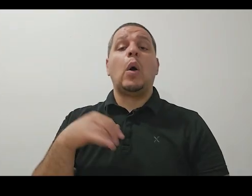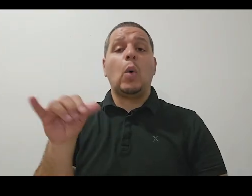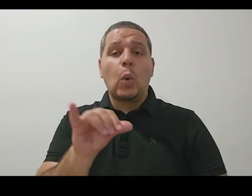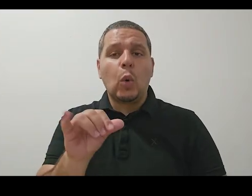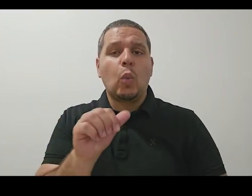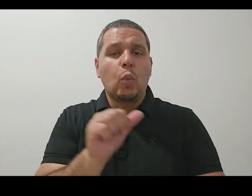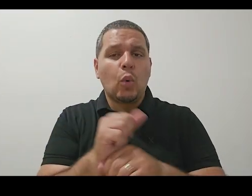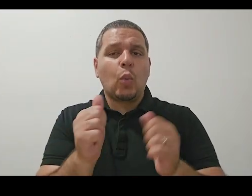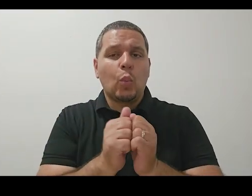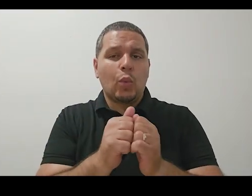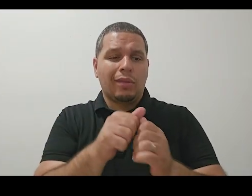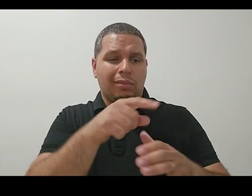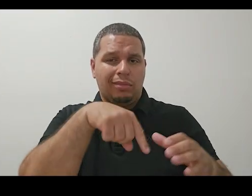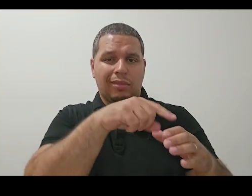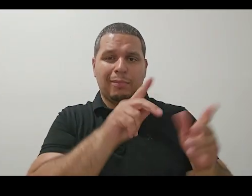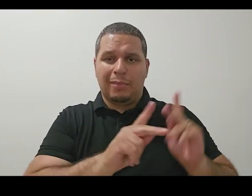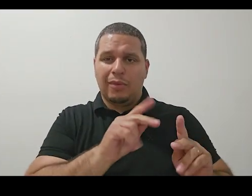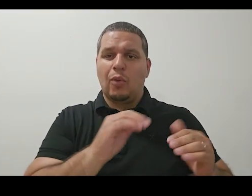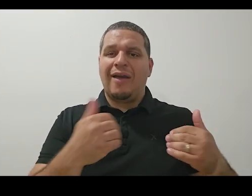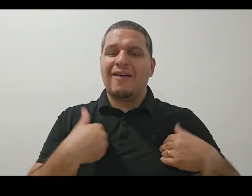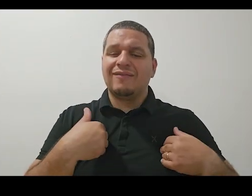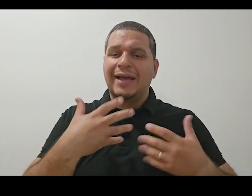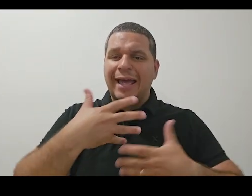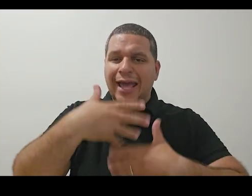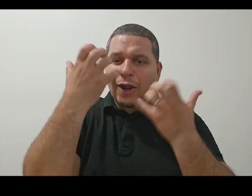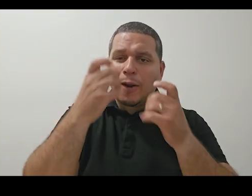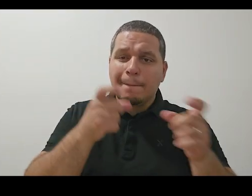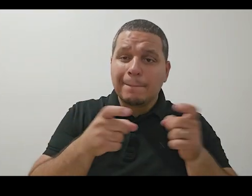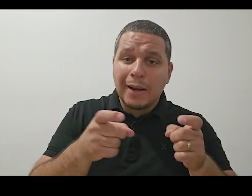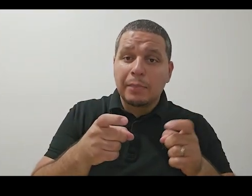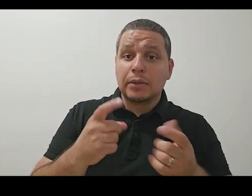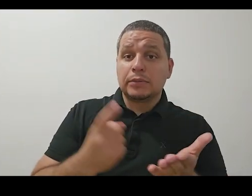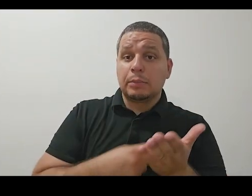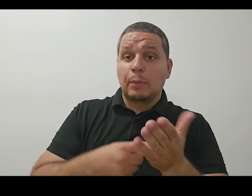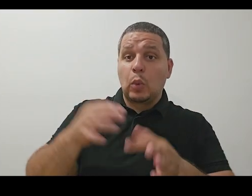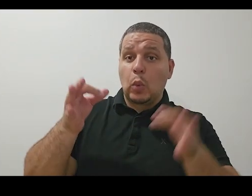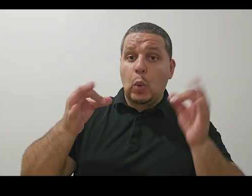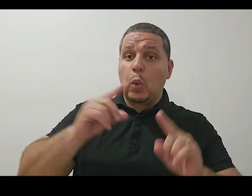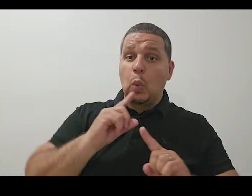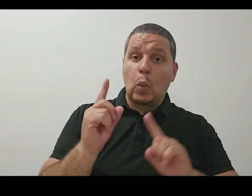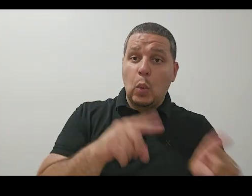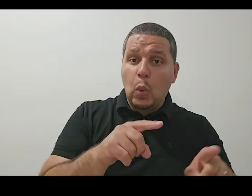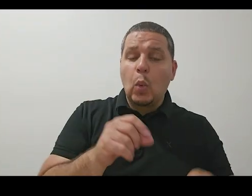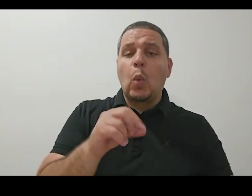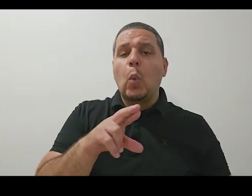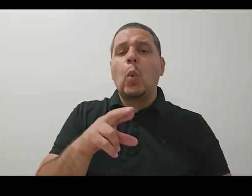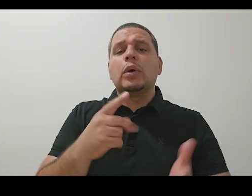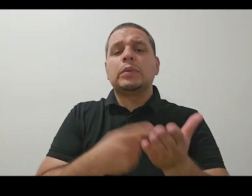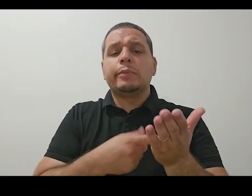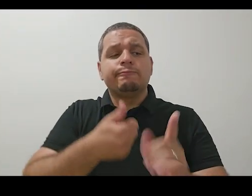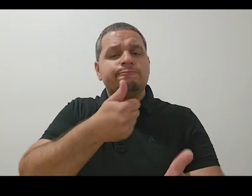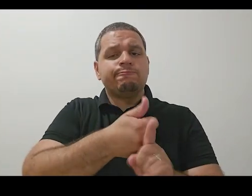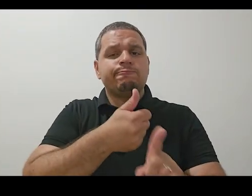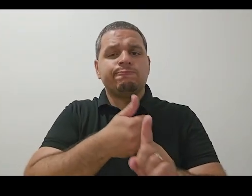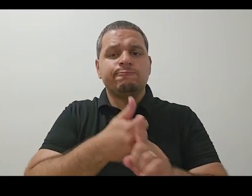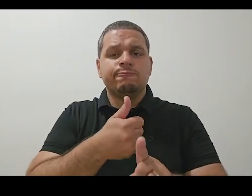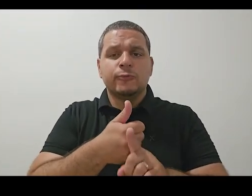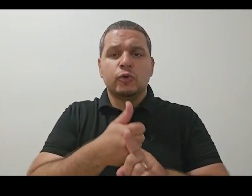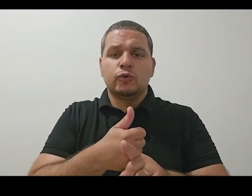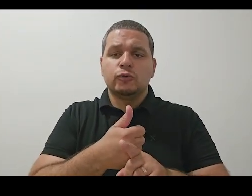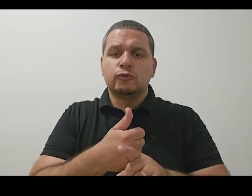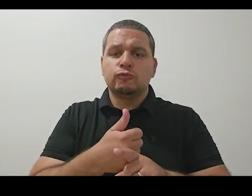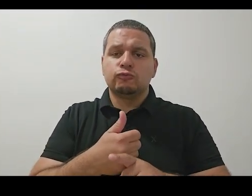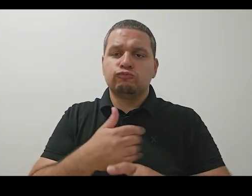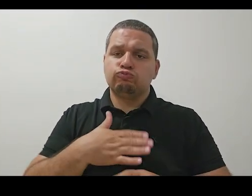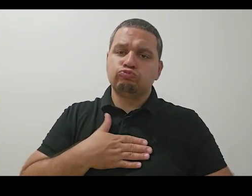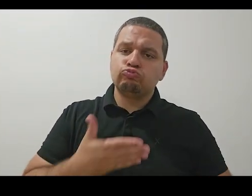with anger management, whether it was mandated or they self um, disclosed and